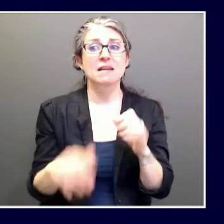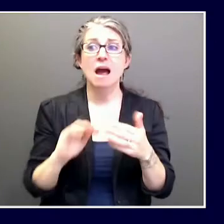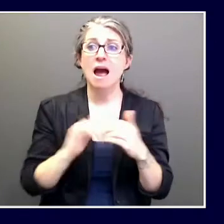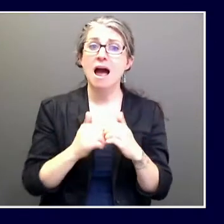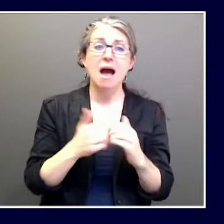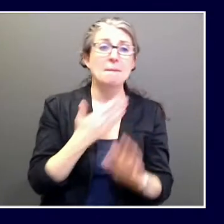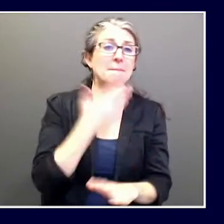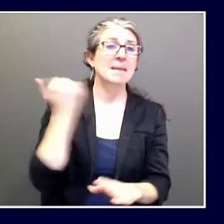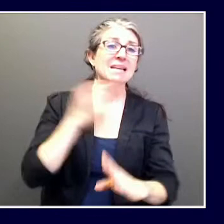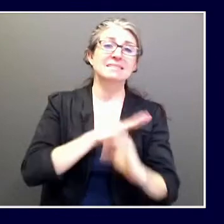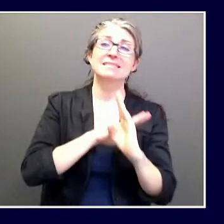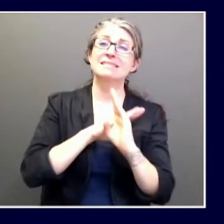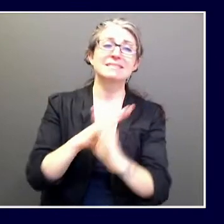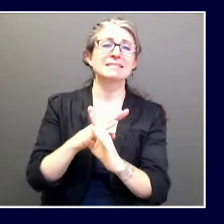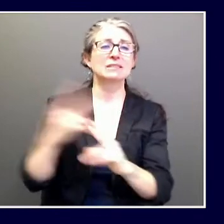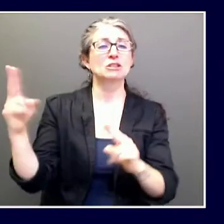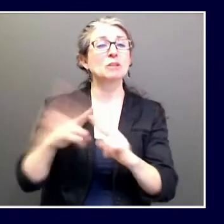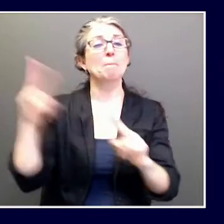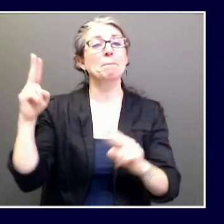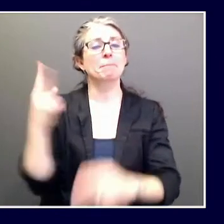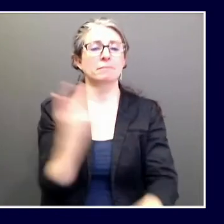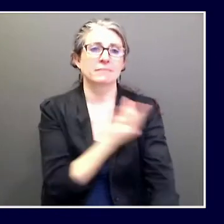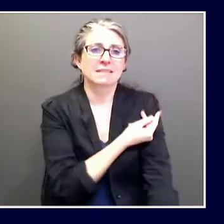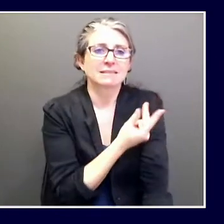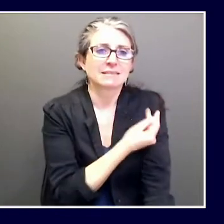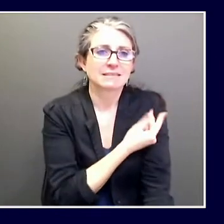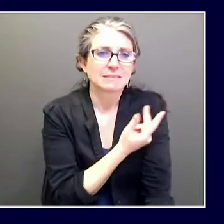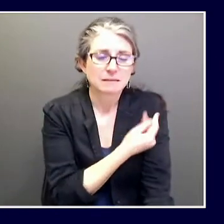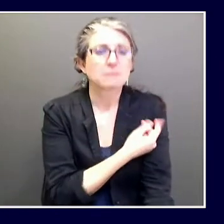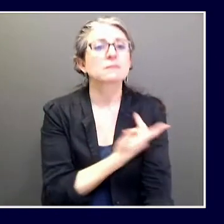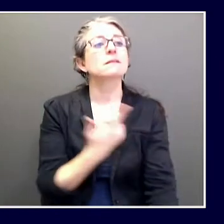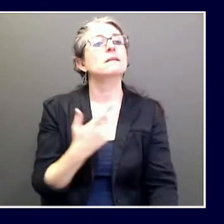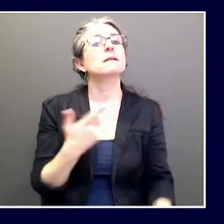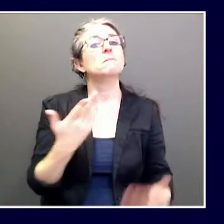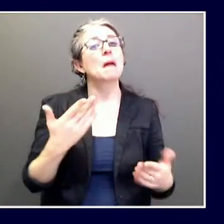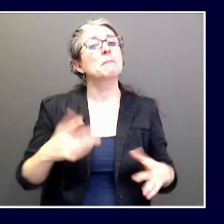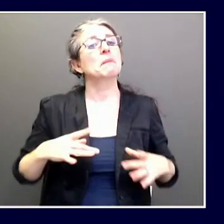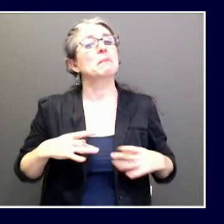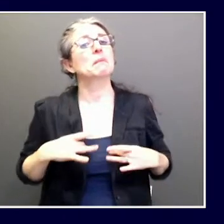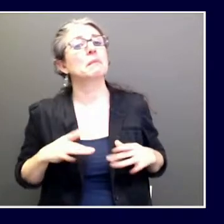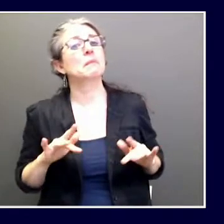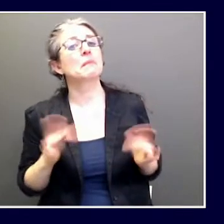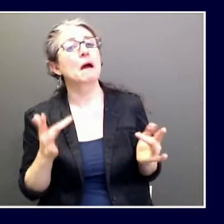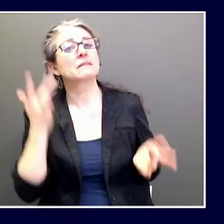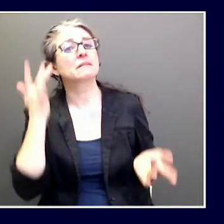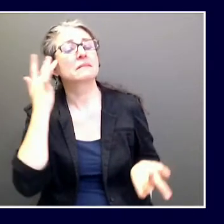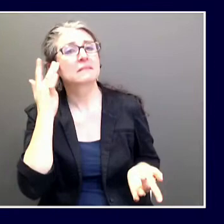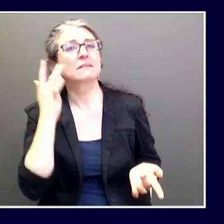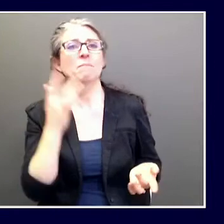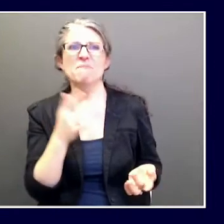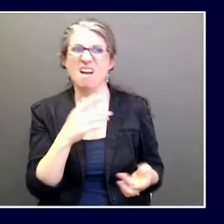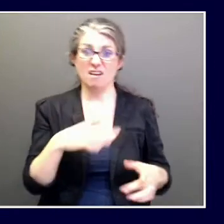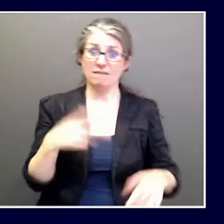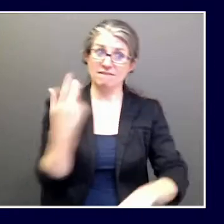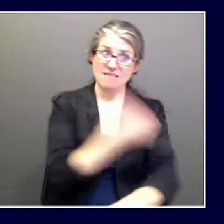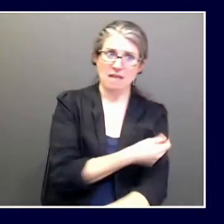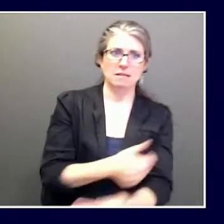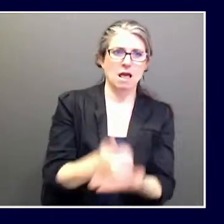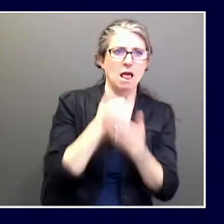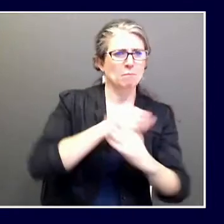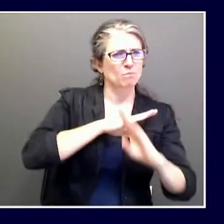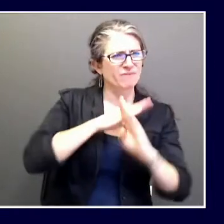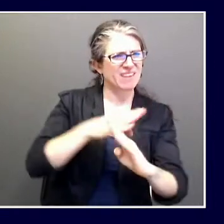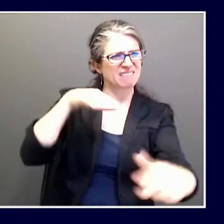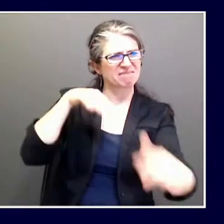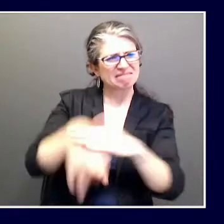seriously ill or dying from this disease. So we continue our tireless efforts to try to figure out how we can